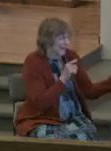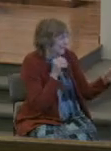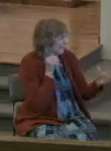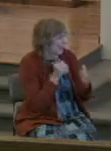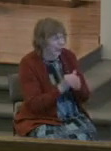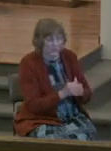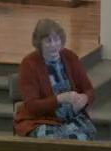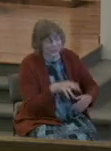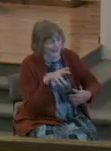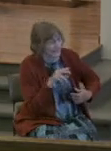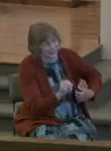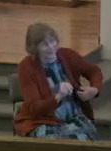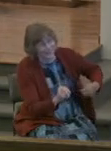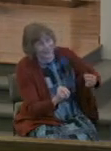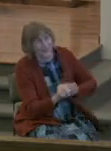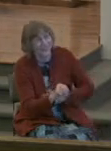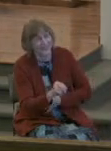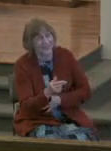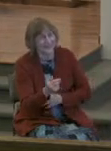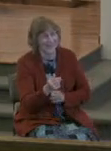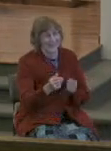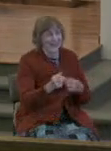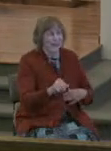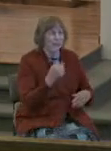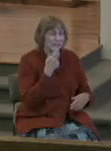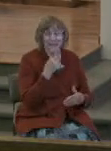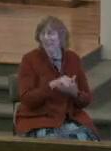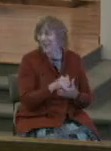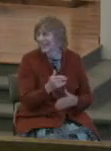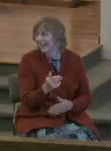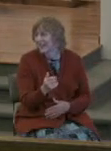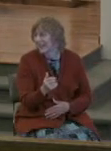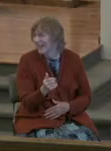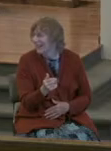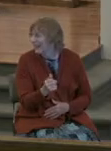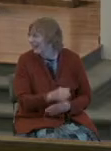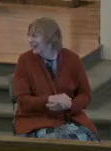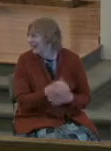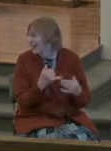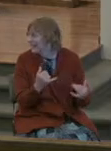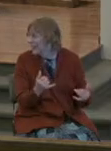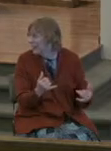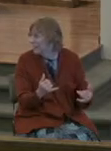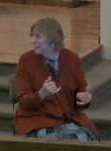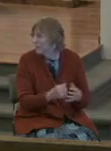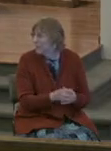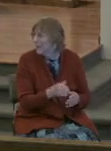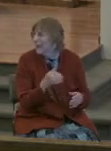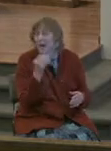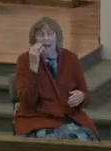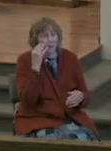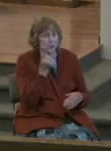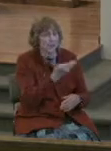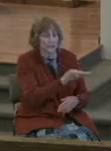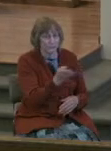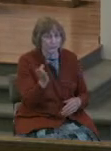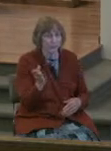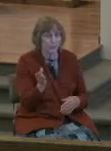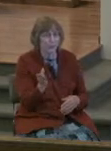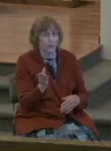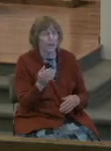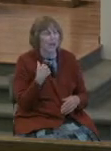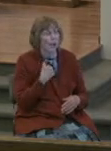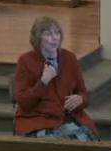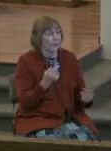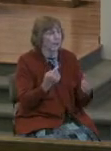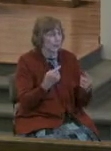close. I just wanted to say that, buddy. My wife and I, now, I know several of you, and we